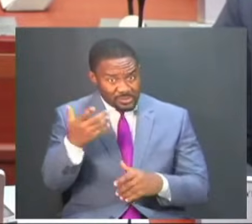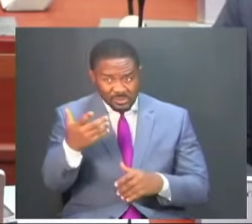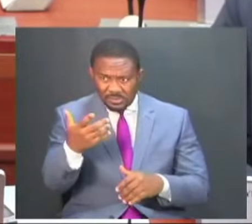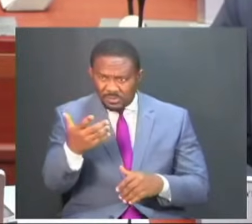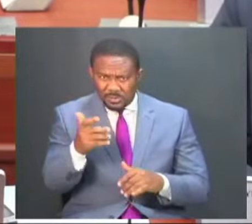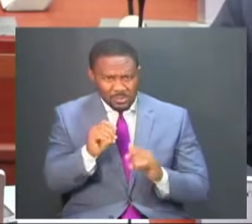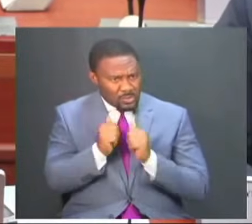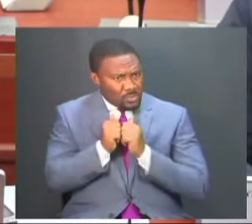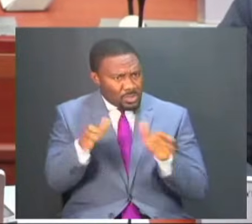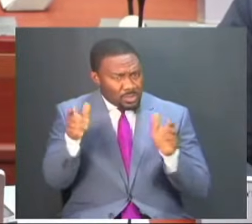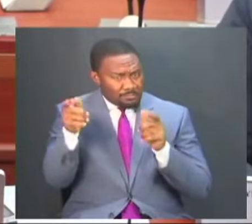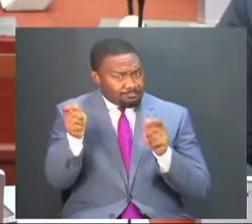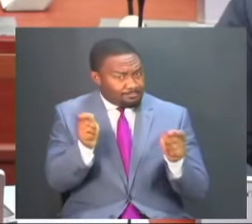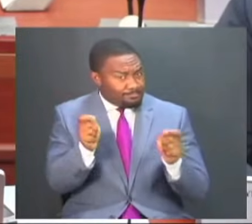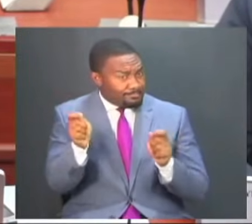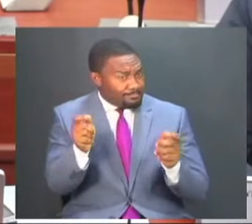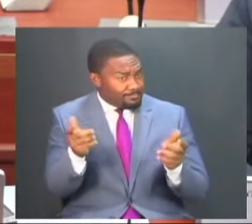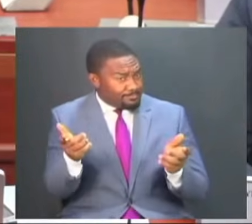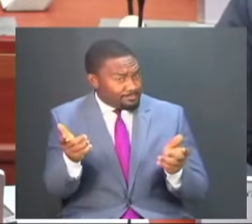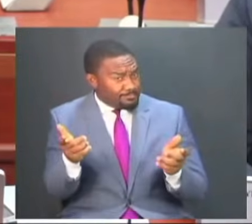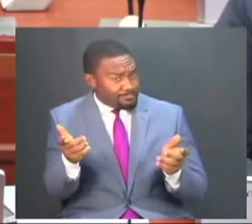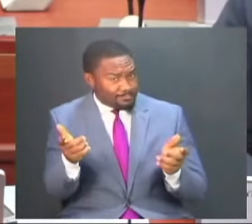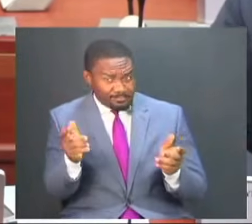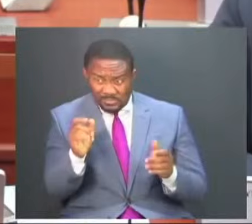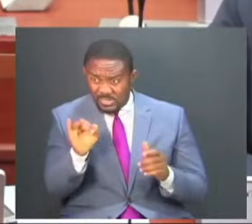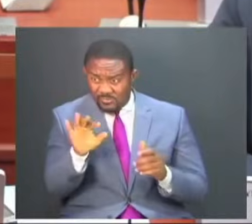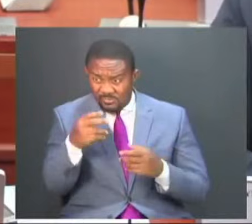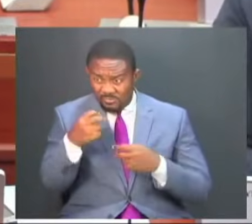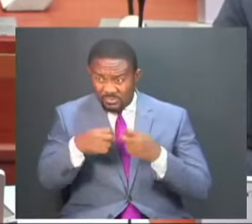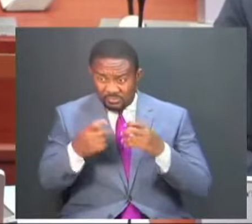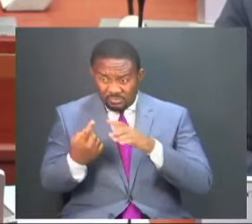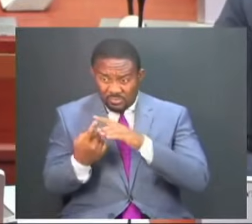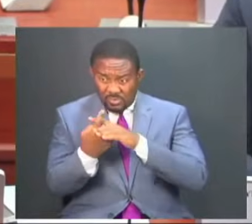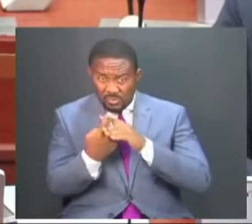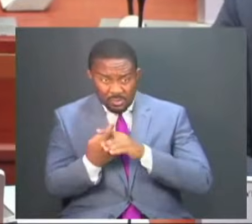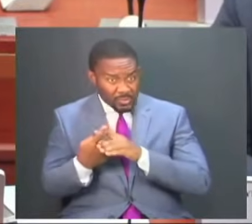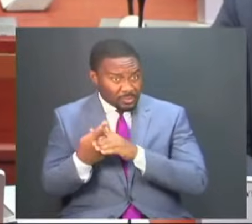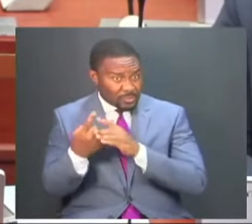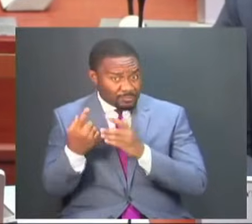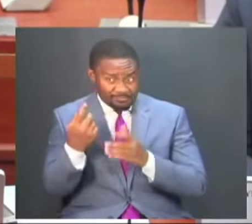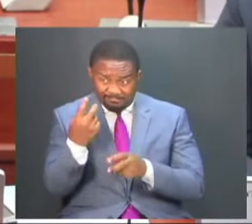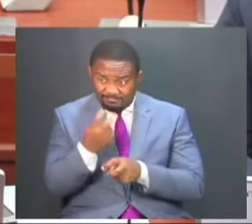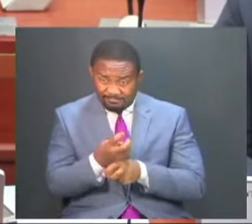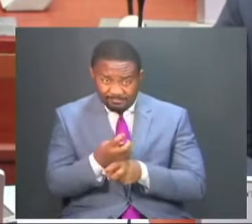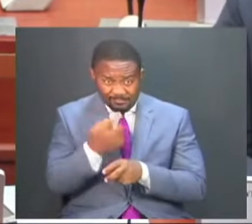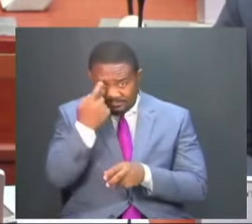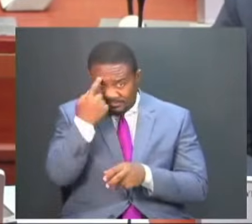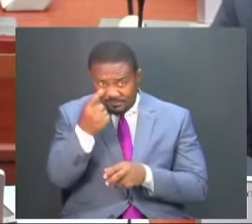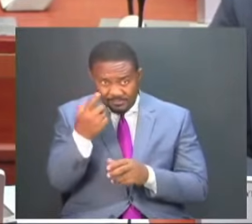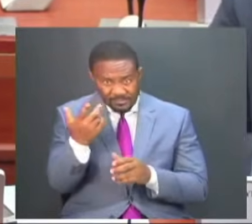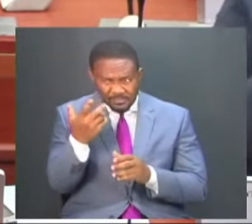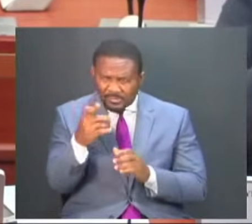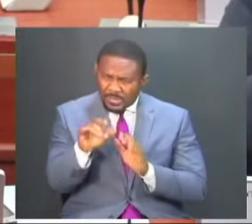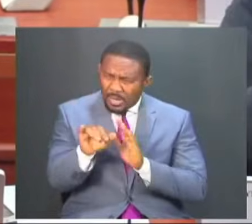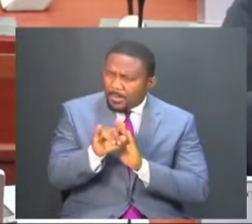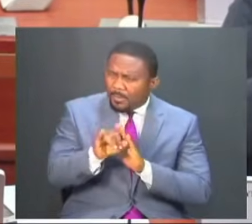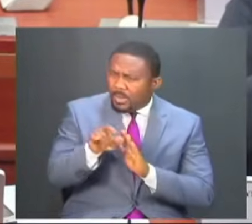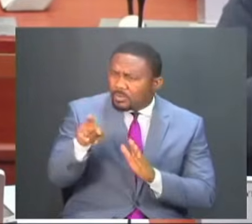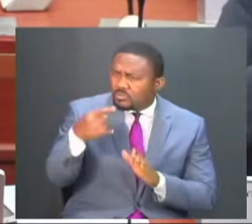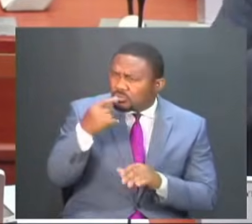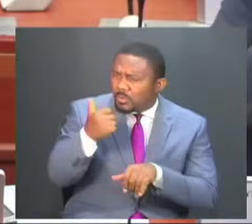regulation managing it. So if there are issues, it becomes very challenging for people to even identify who did